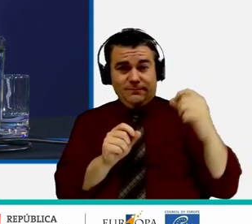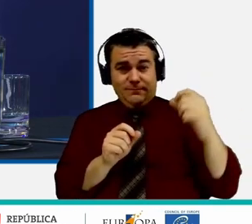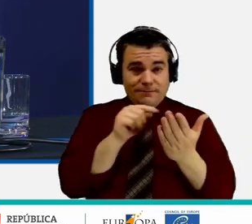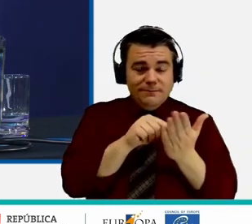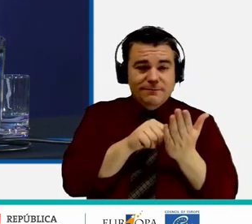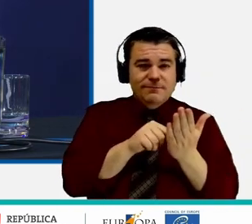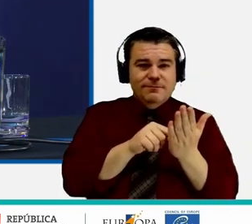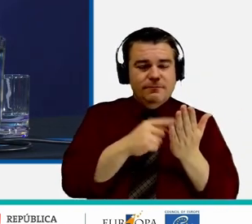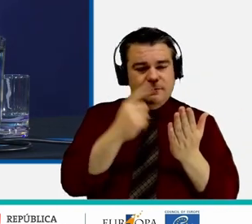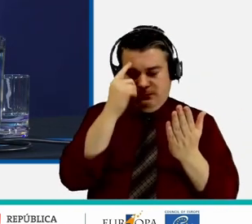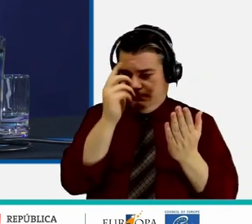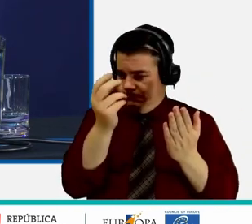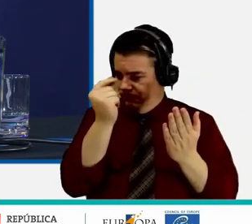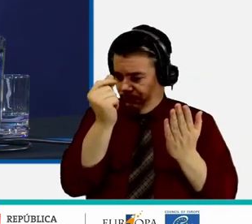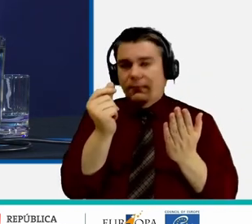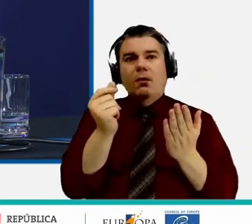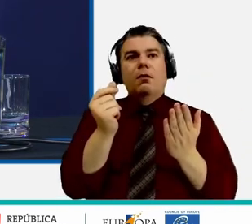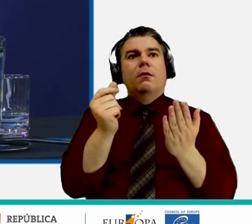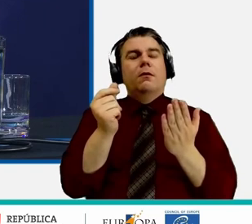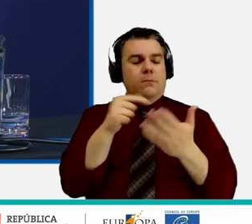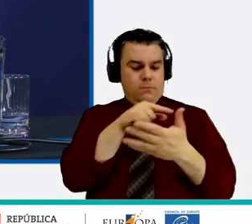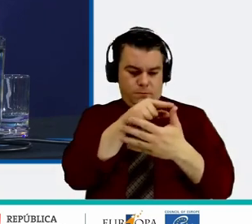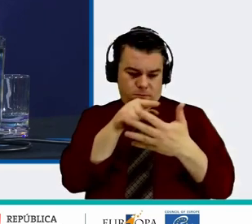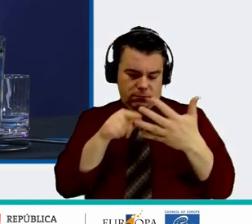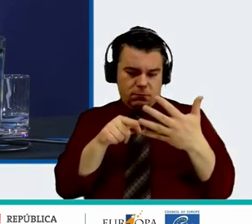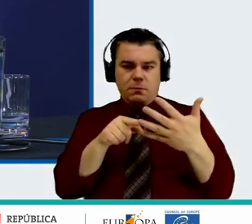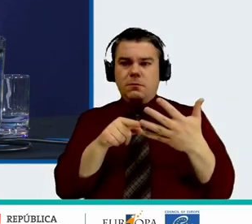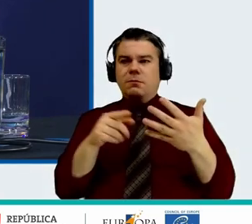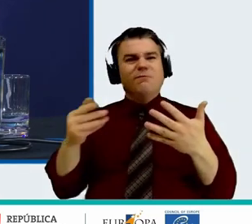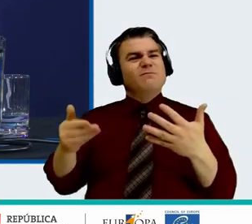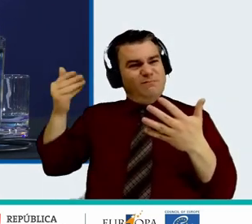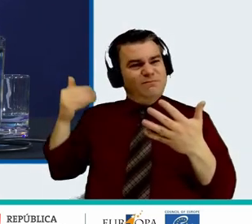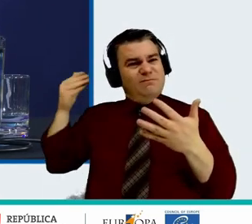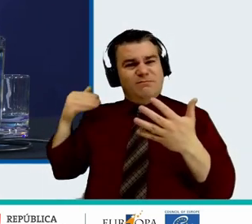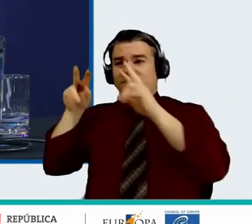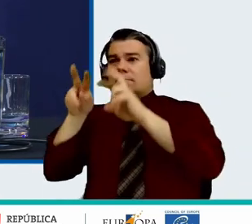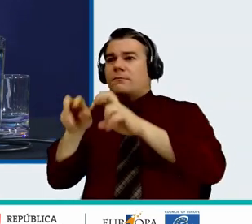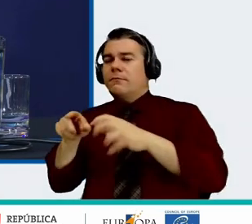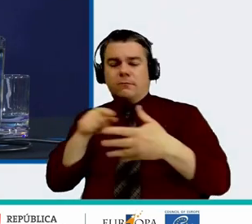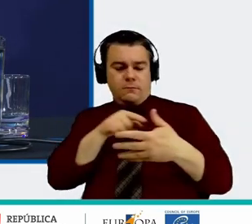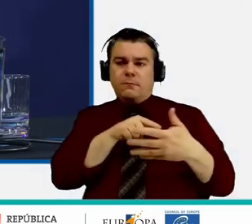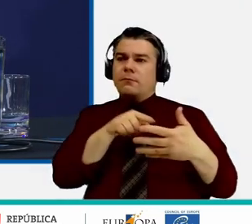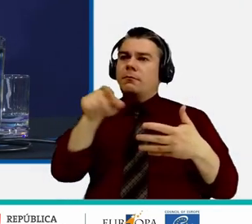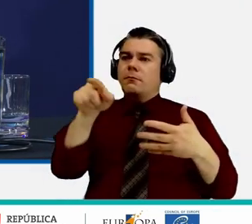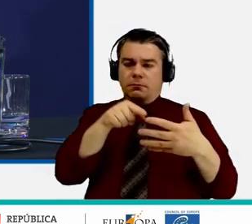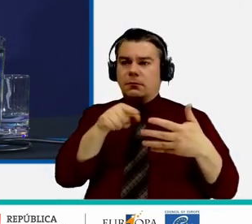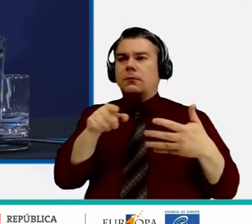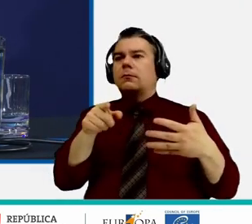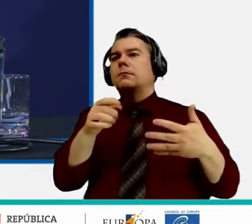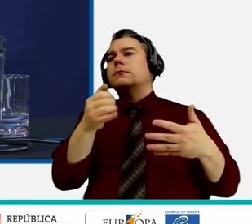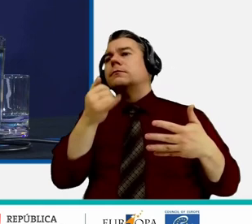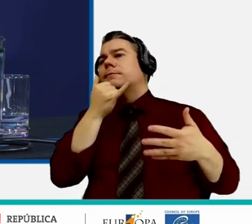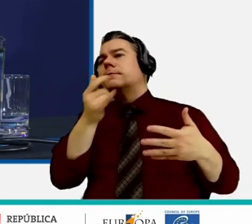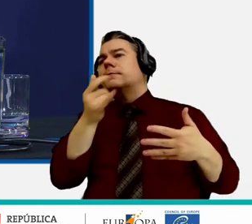we immediately saw some gaps in our old risk assessment. So we